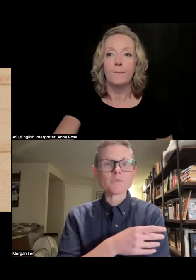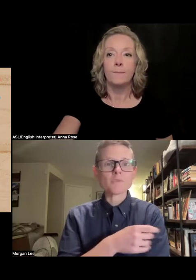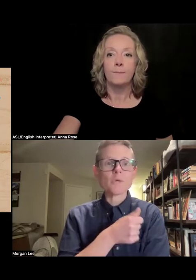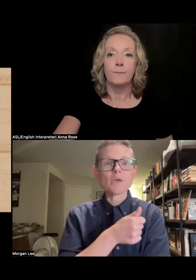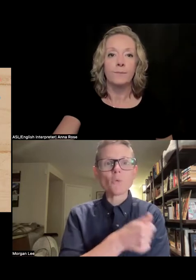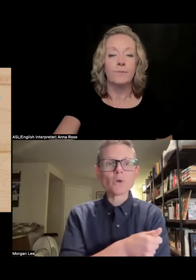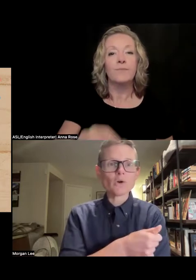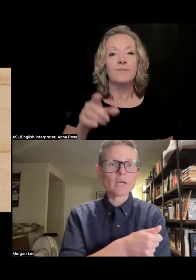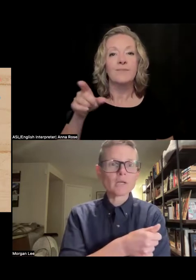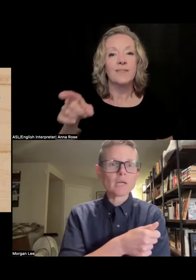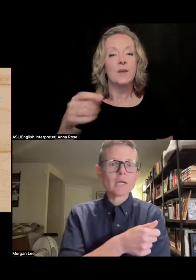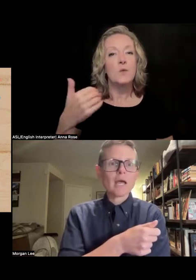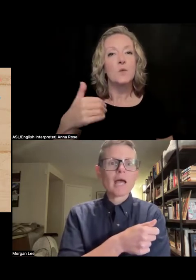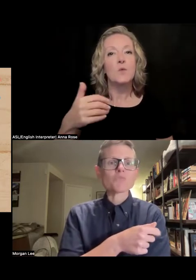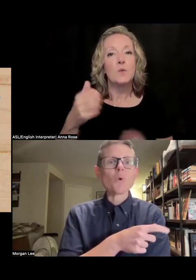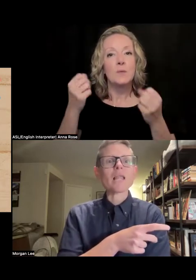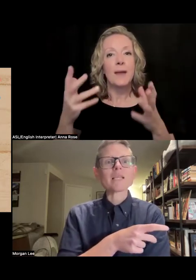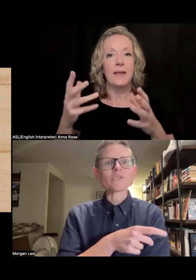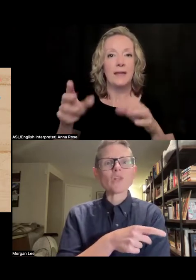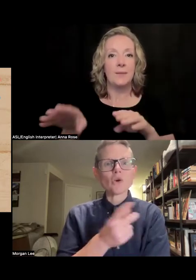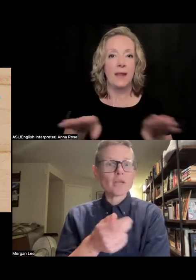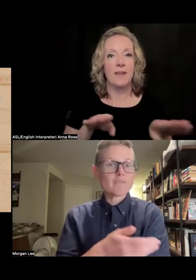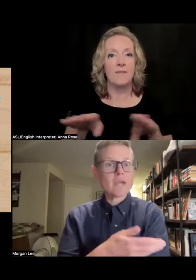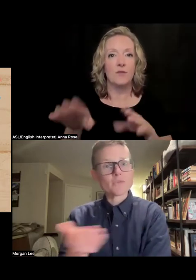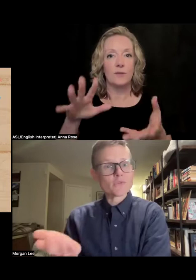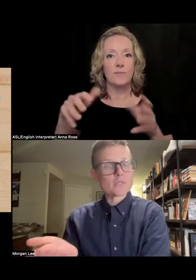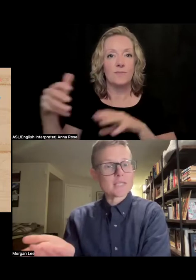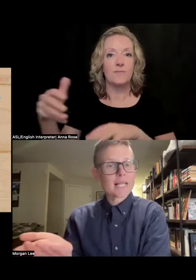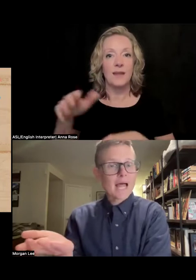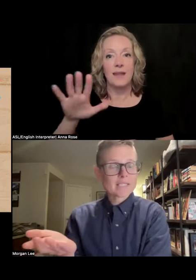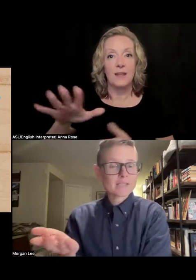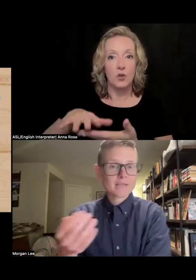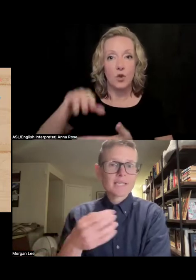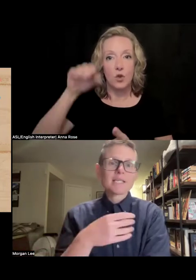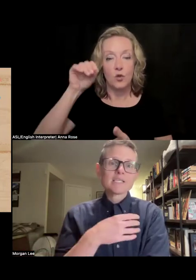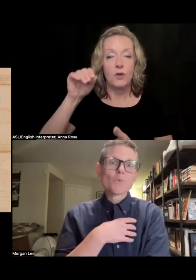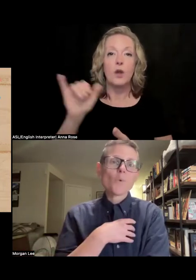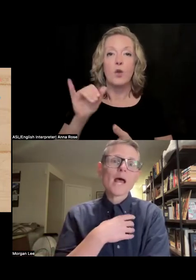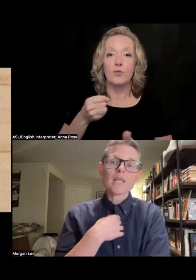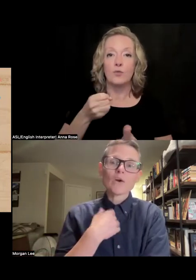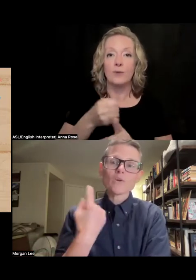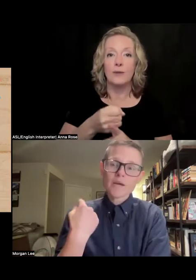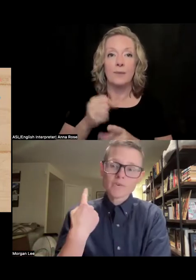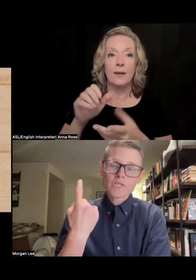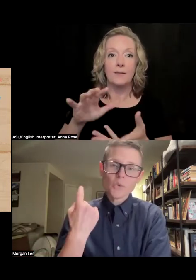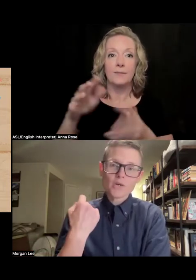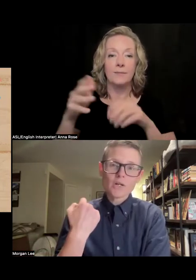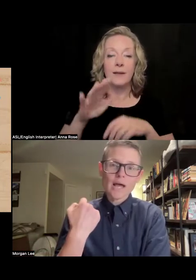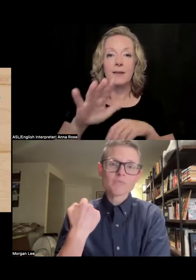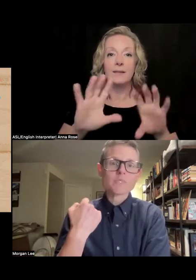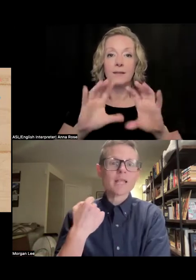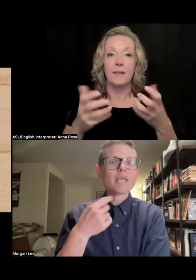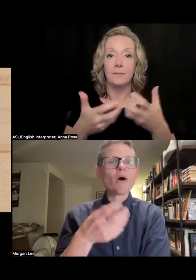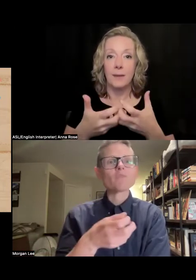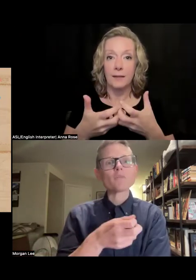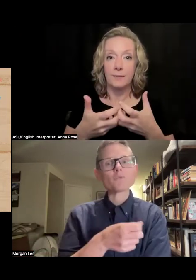disruptive to his own learning, as well as to the learning of the other students in the class. So what I learned after he joined our